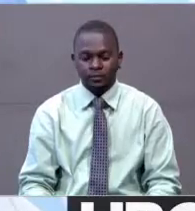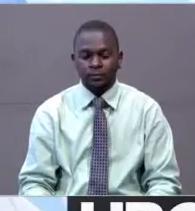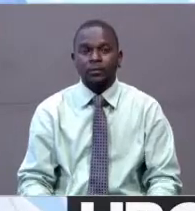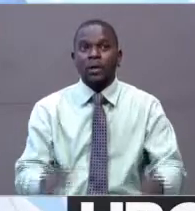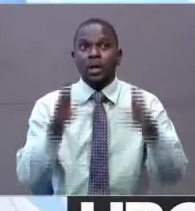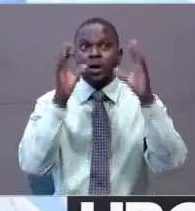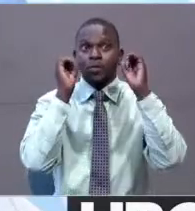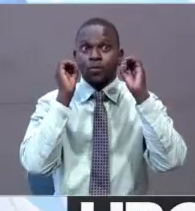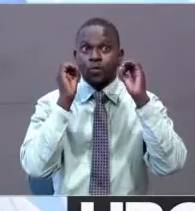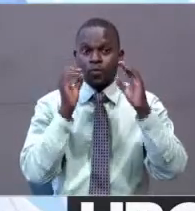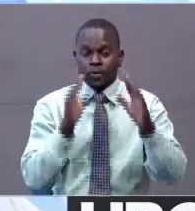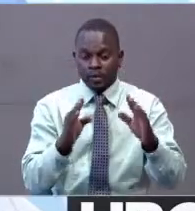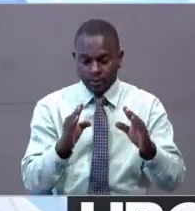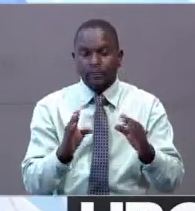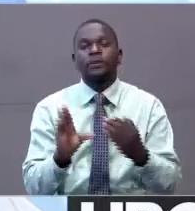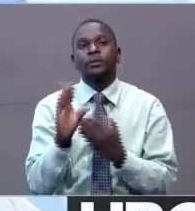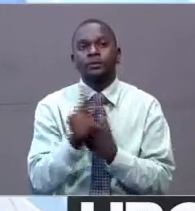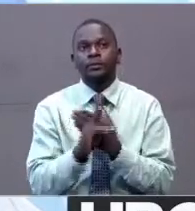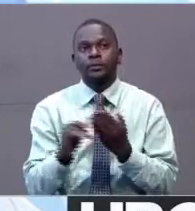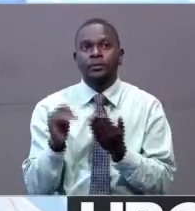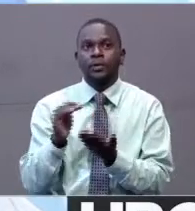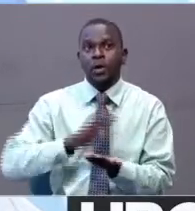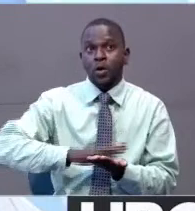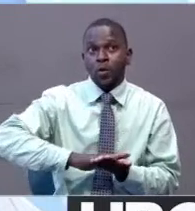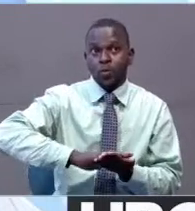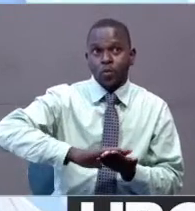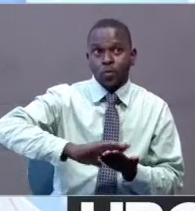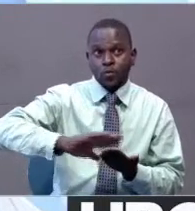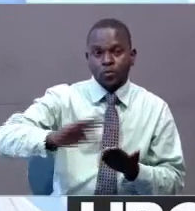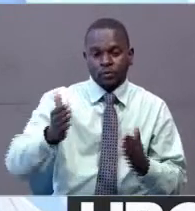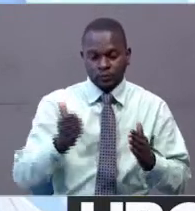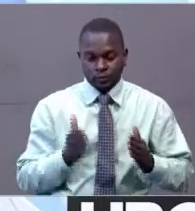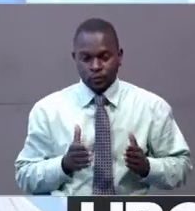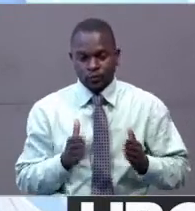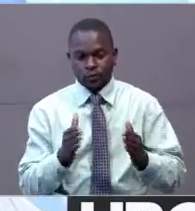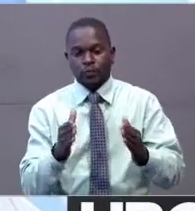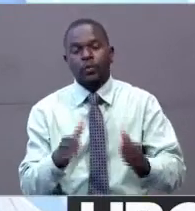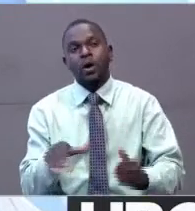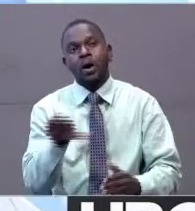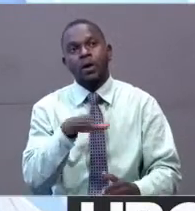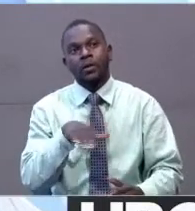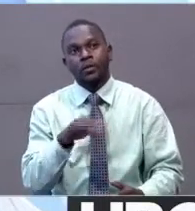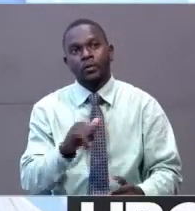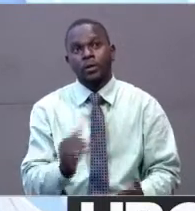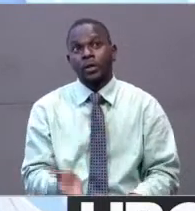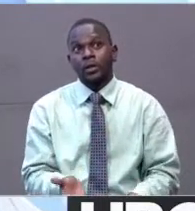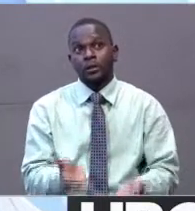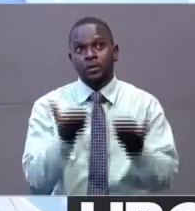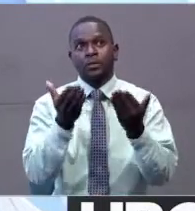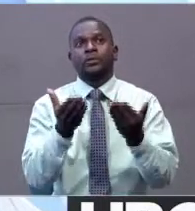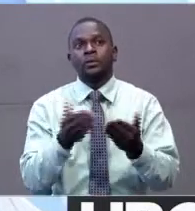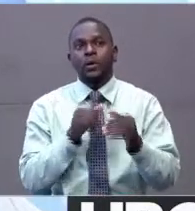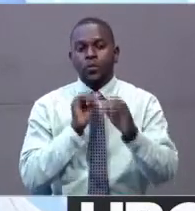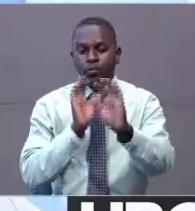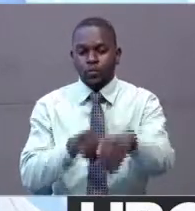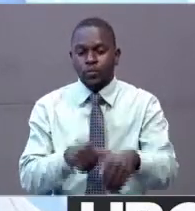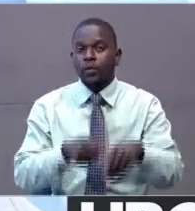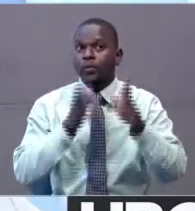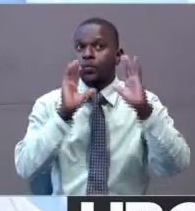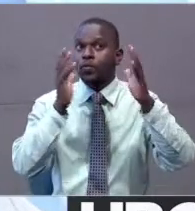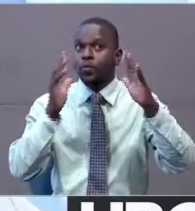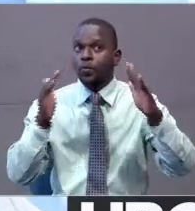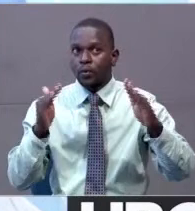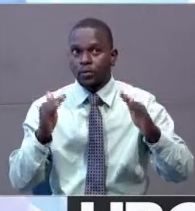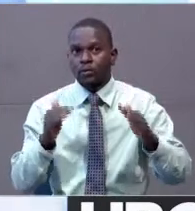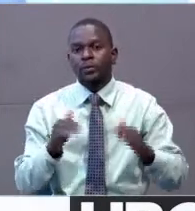Mubende District leadership has welcomed the tarmacking of municipal roads for their area's facelift. This was during the groundbreaking ceremony for